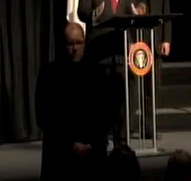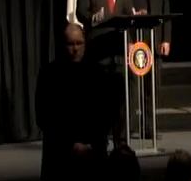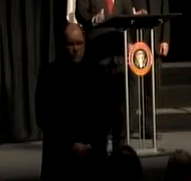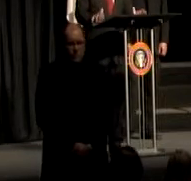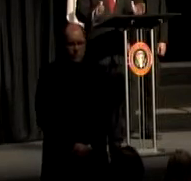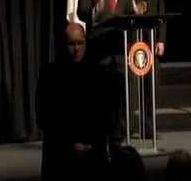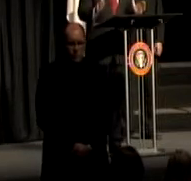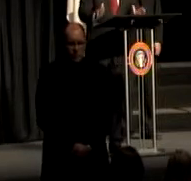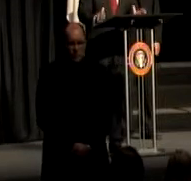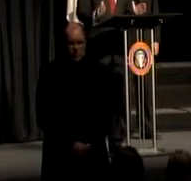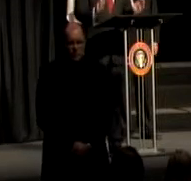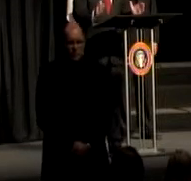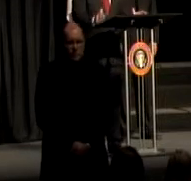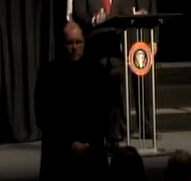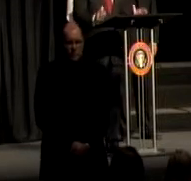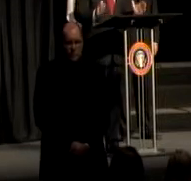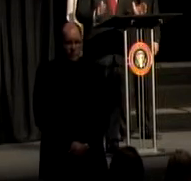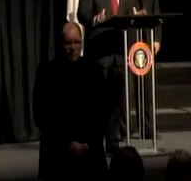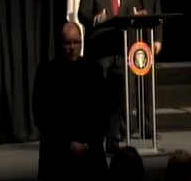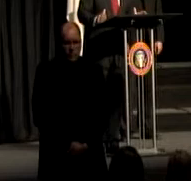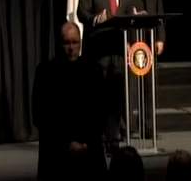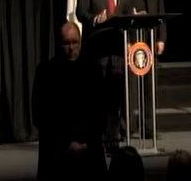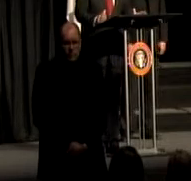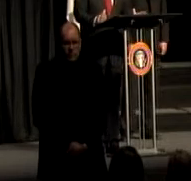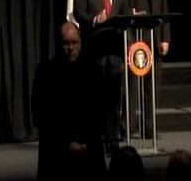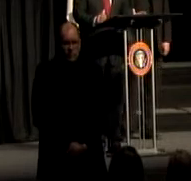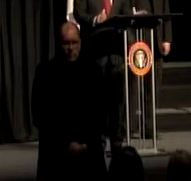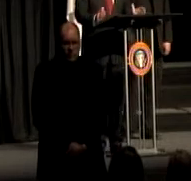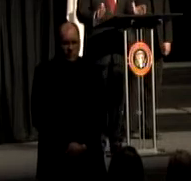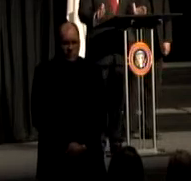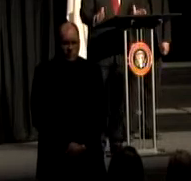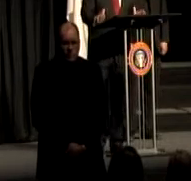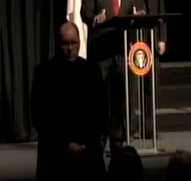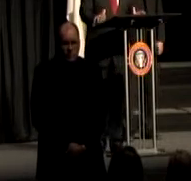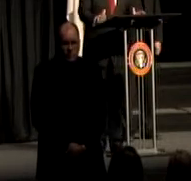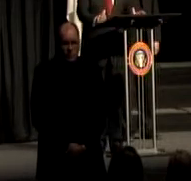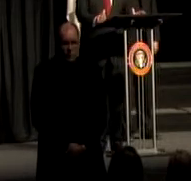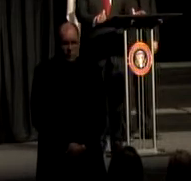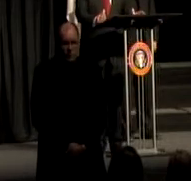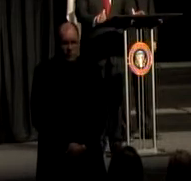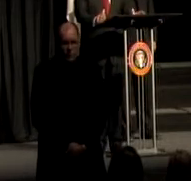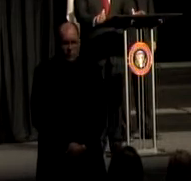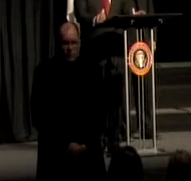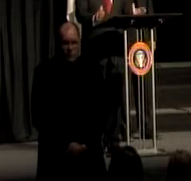was to stand up here and preach to you for 30 minutes every Sunday morning I wish that was my job